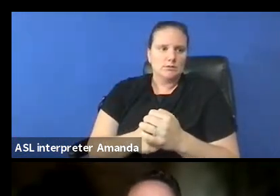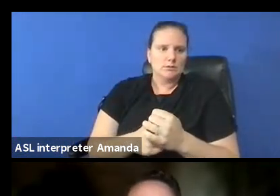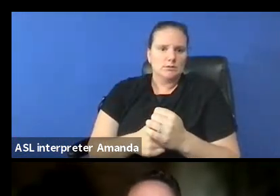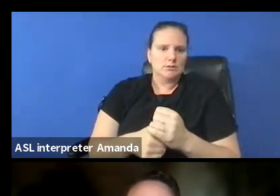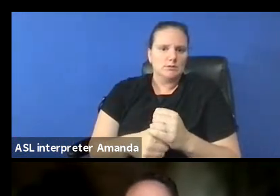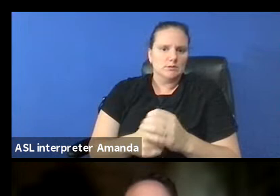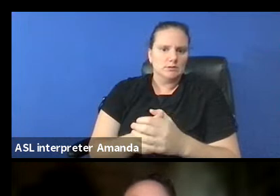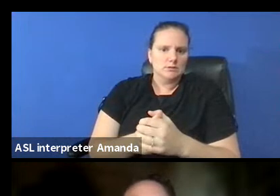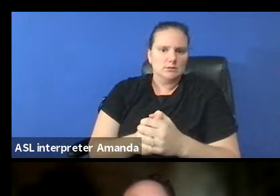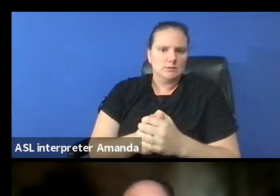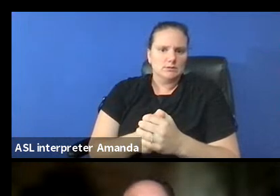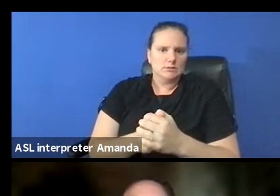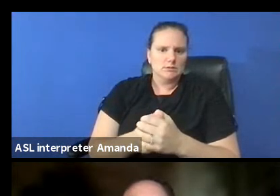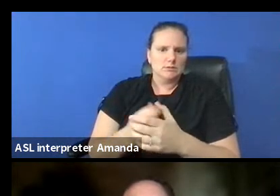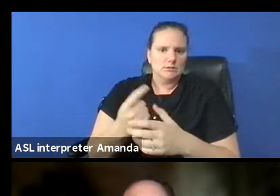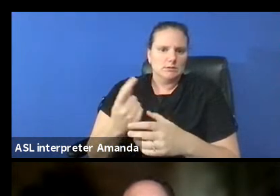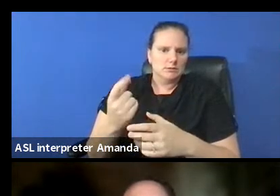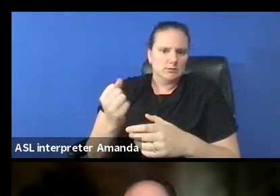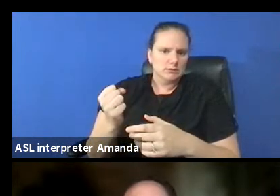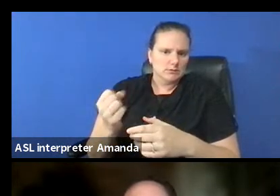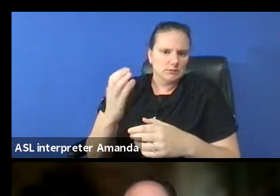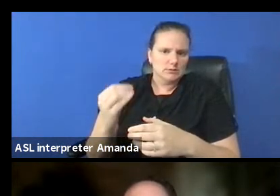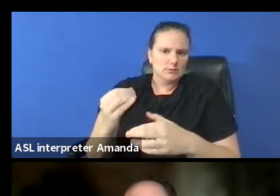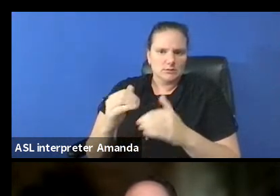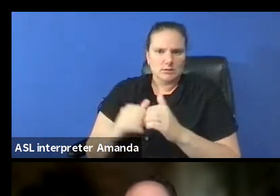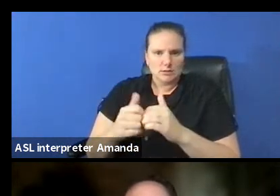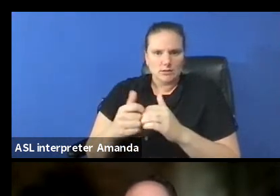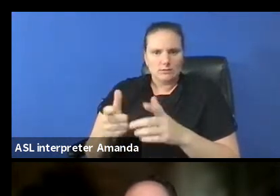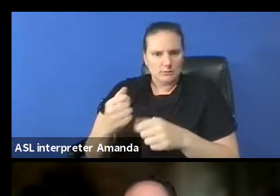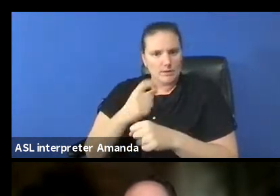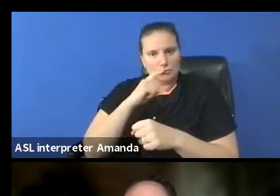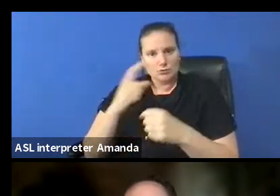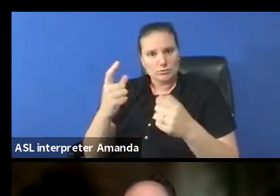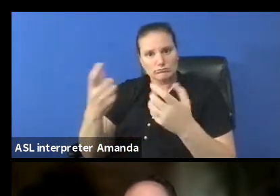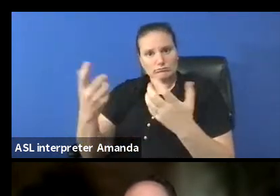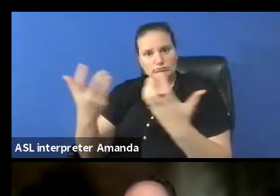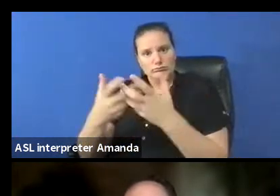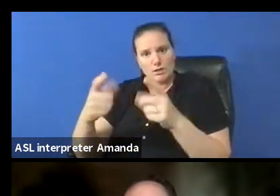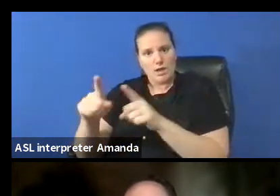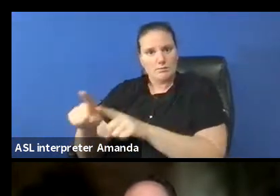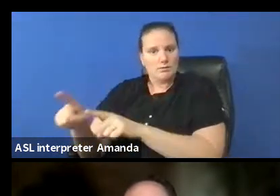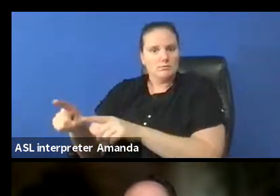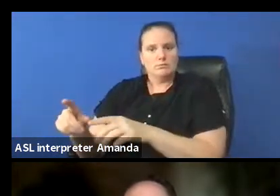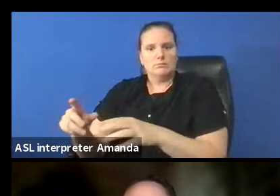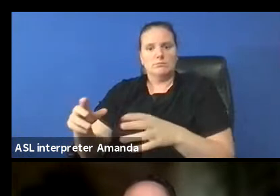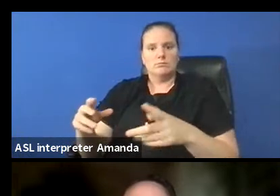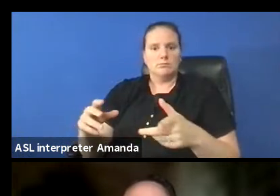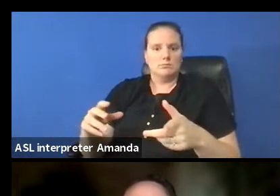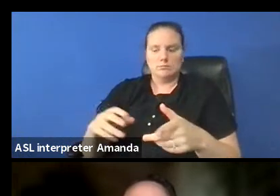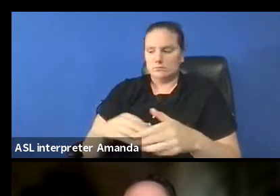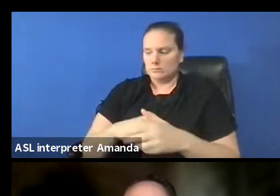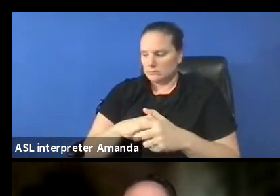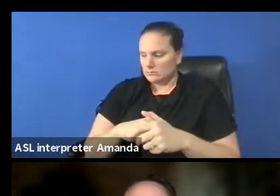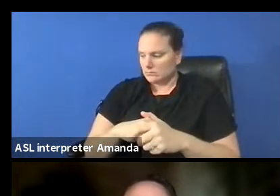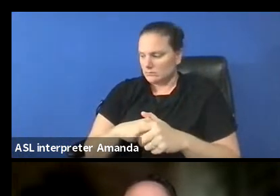so how do we make sure there's alignment? I like this idea